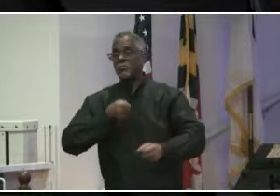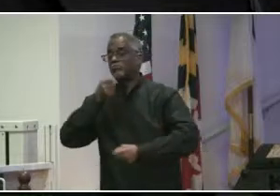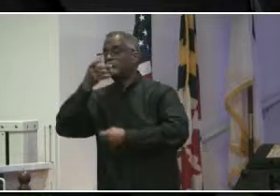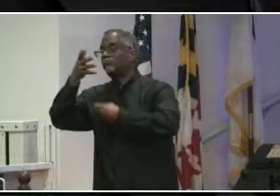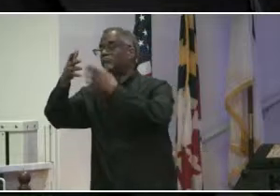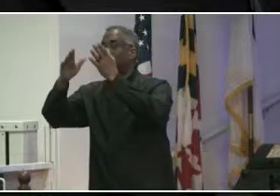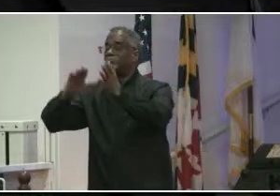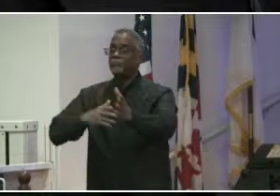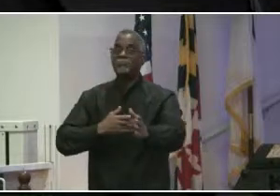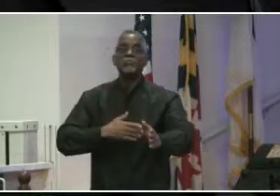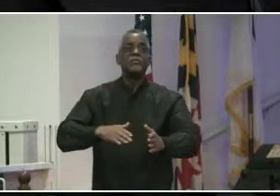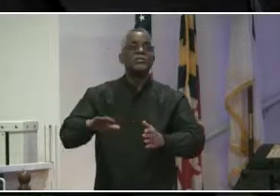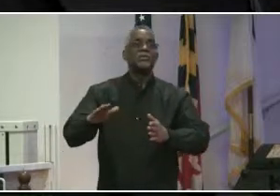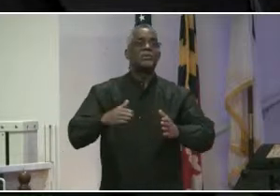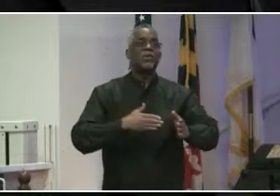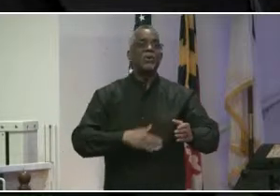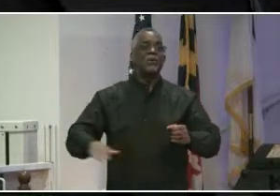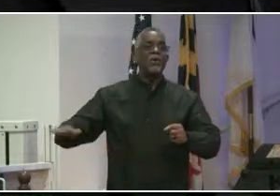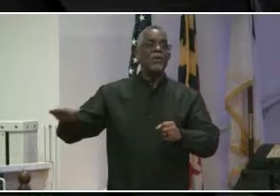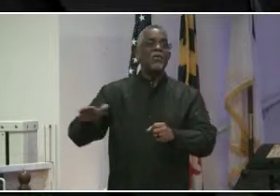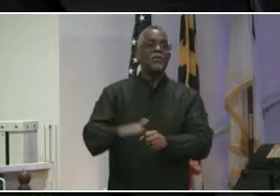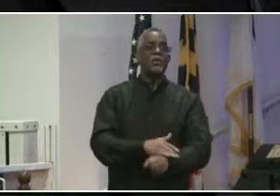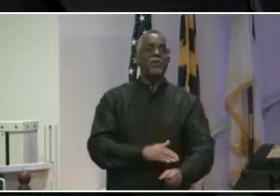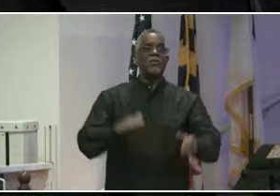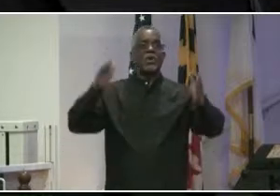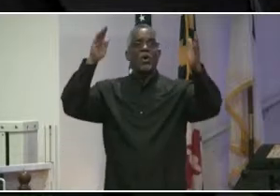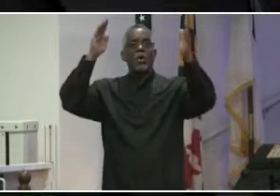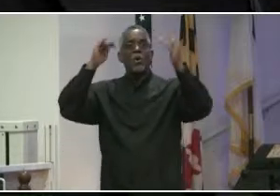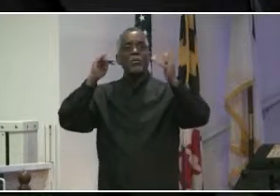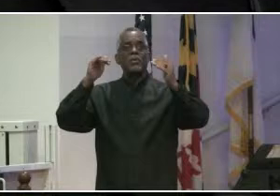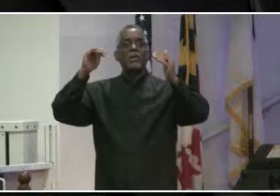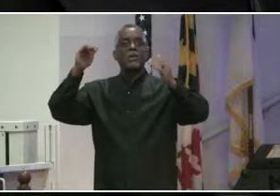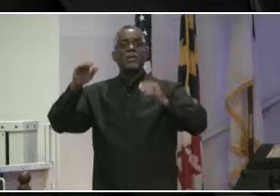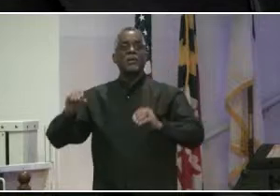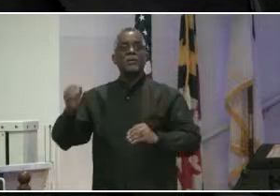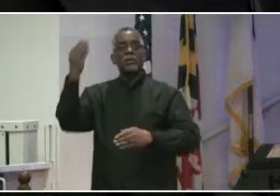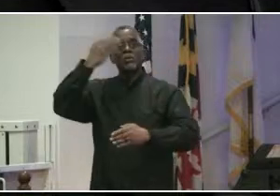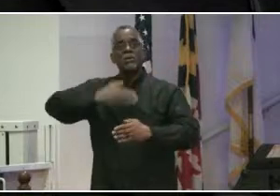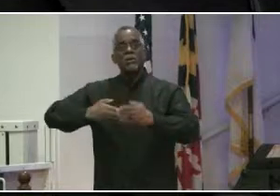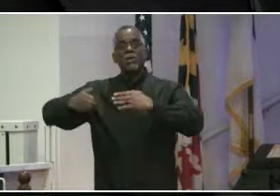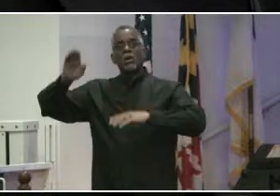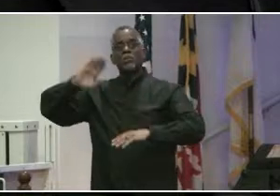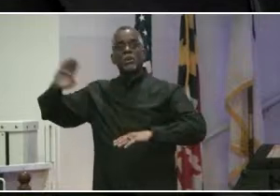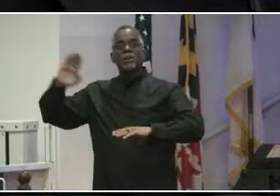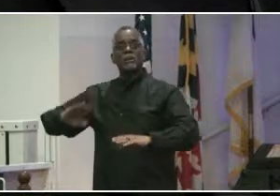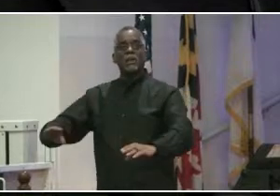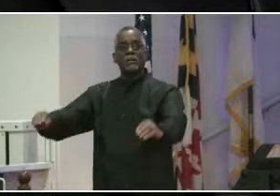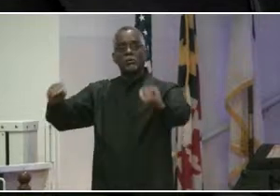Sing a song full of the faith and the fire.